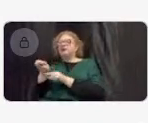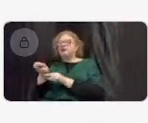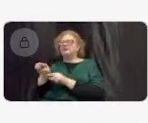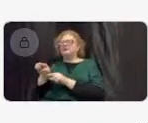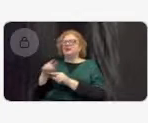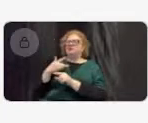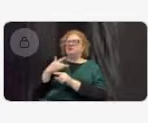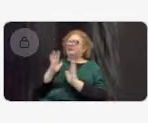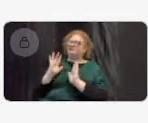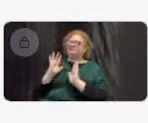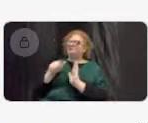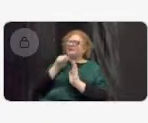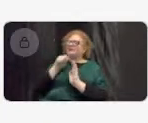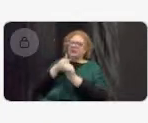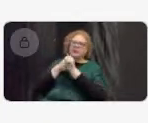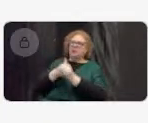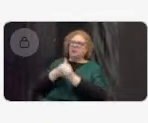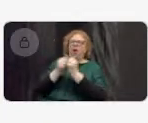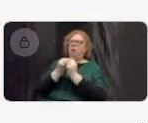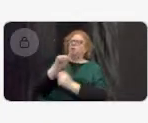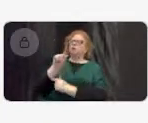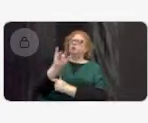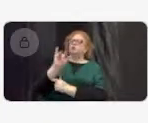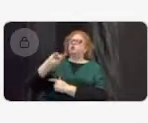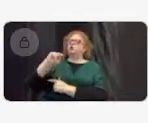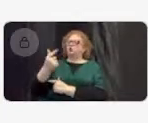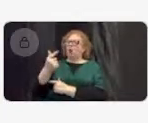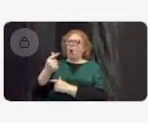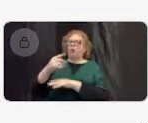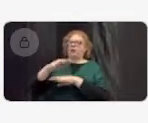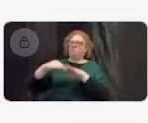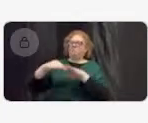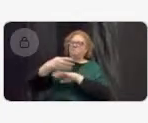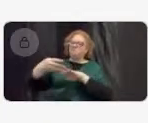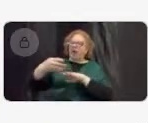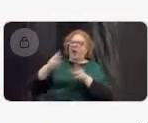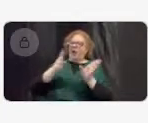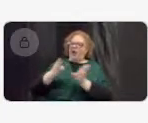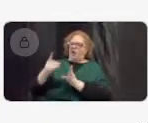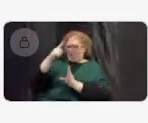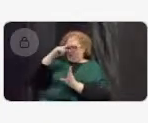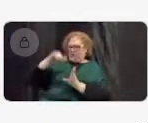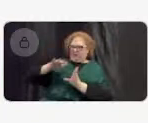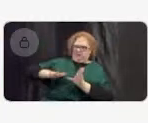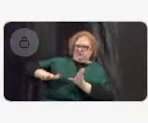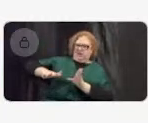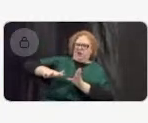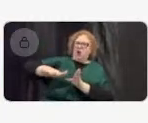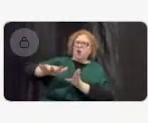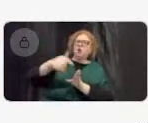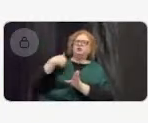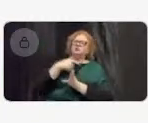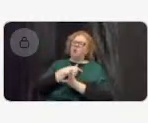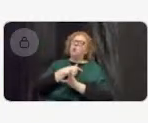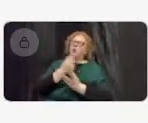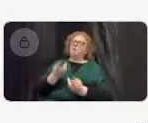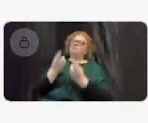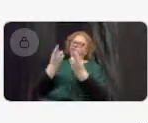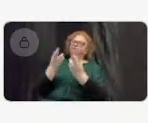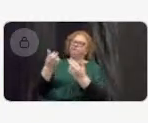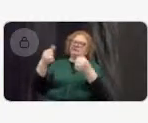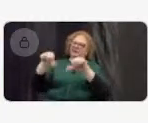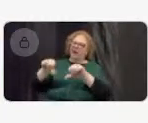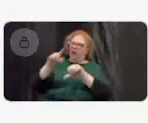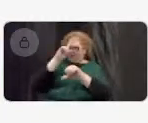with the existing zoning pattern in this area. Staff recommends denial of the requested land use plan amendment